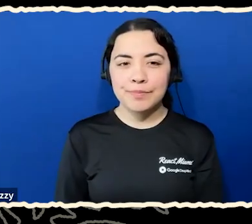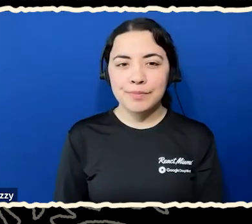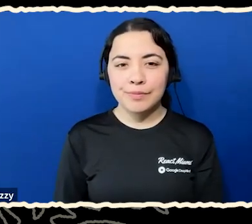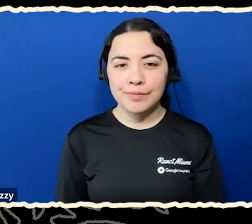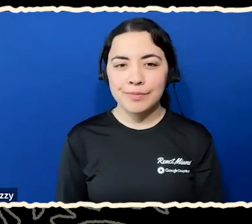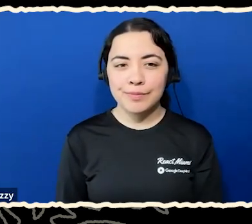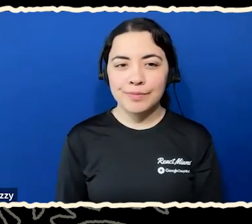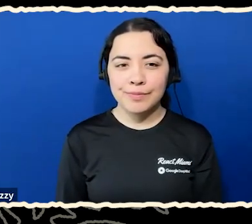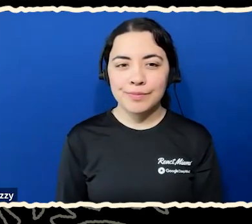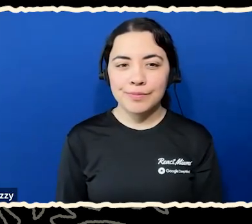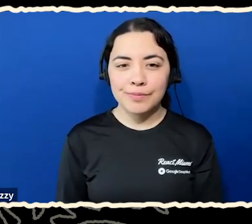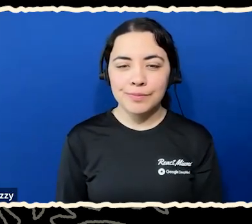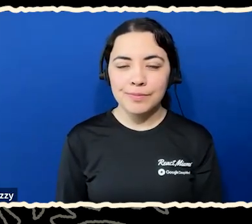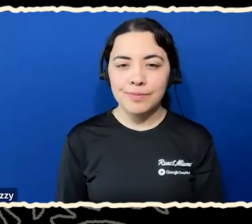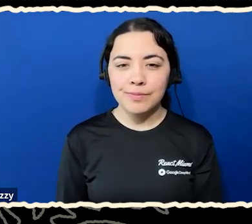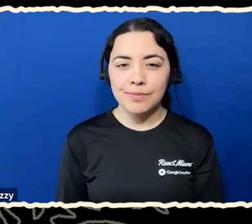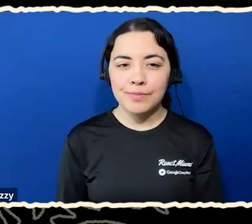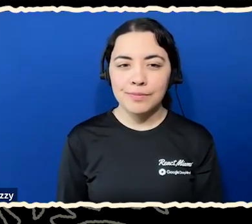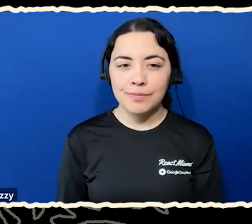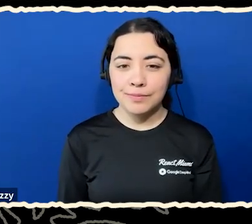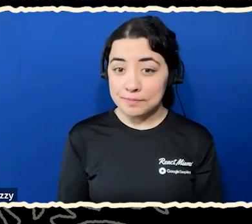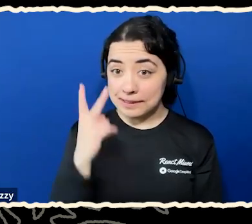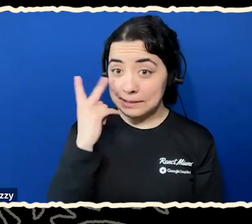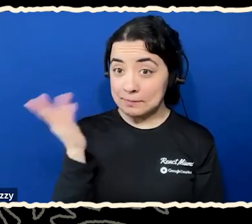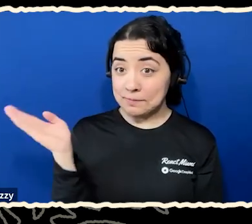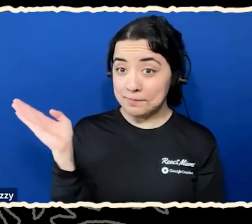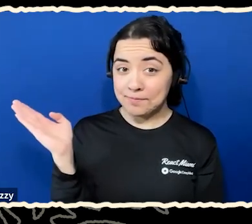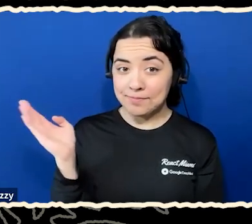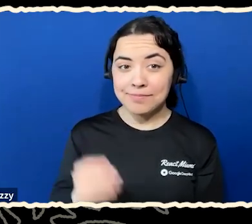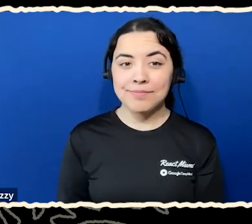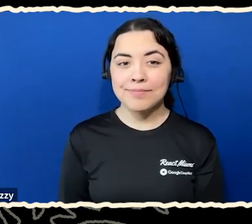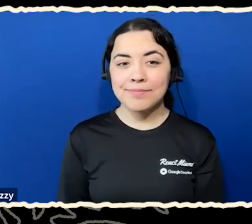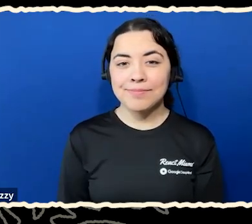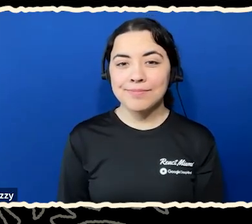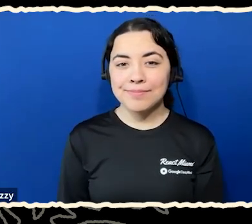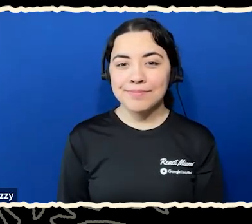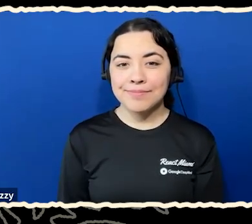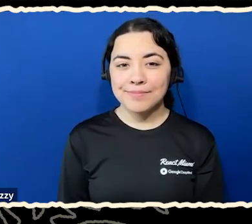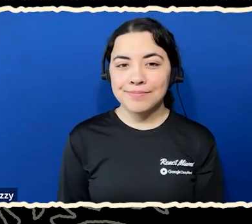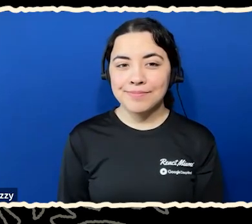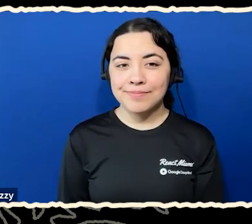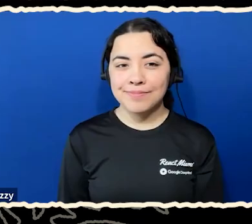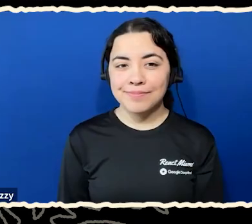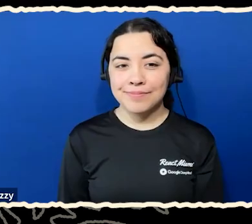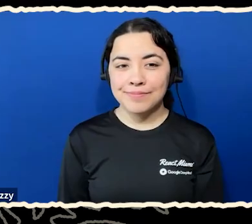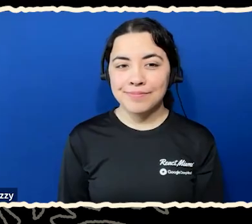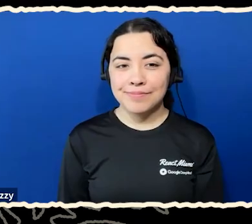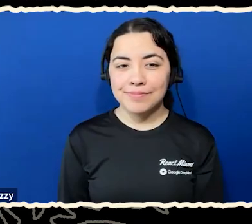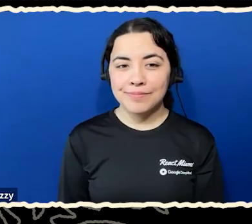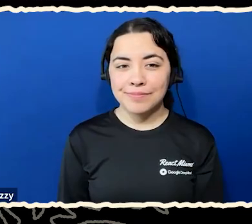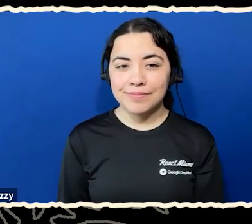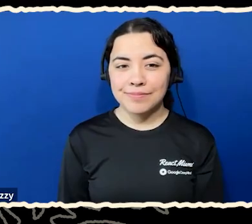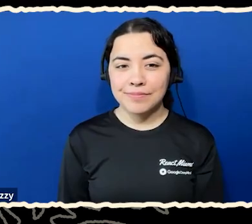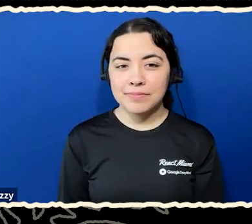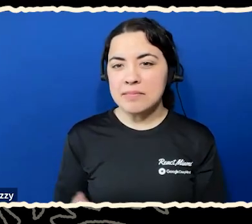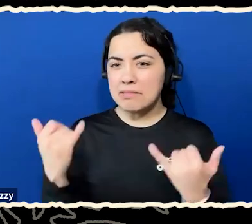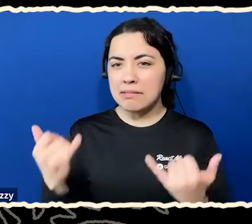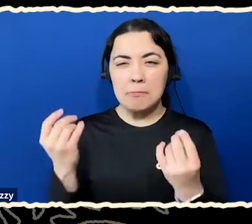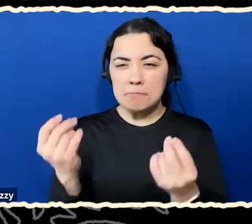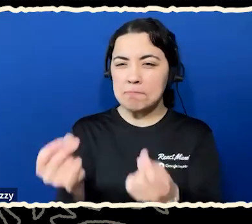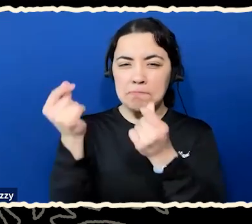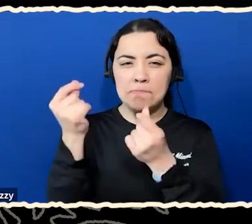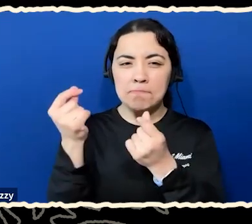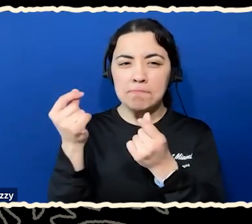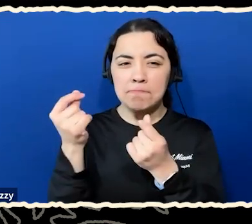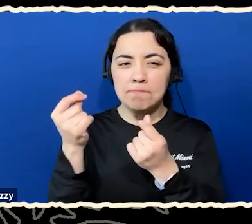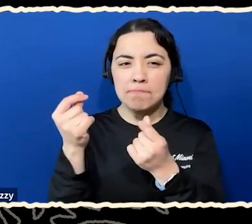Do you see that? Let me move this. So just by doing that, I now have this instant navigation or